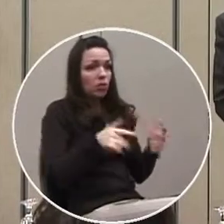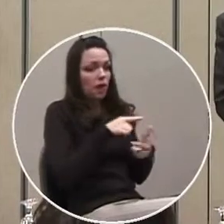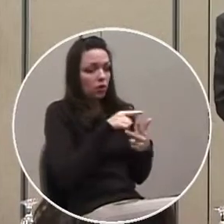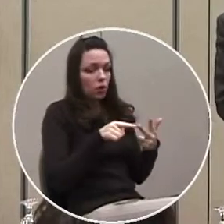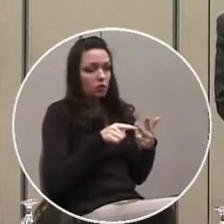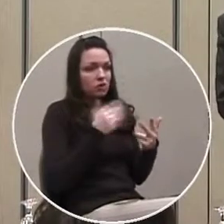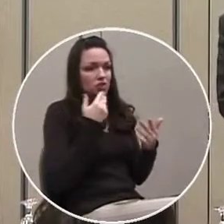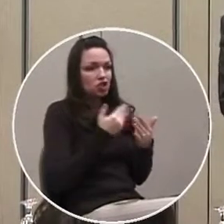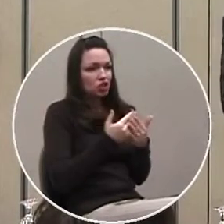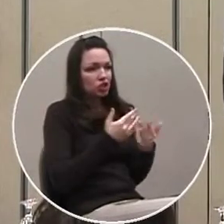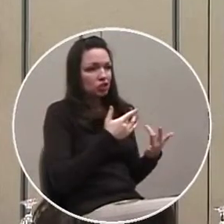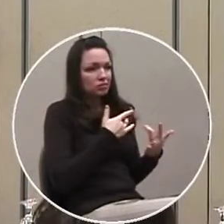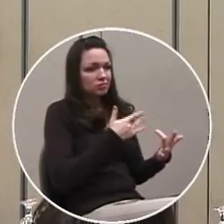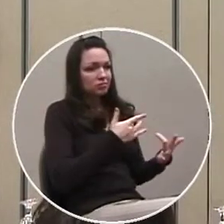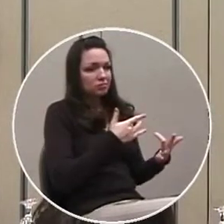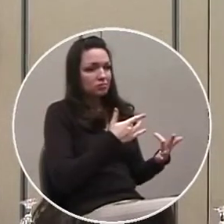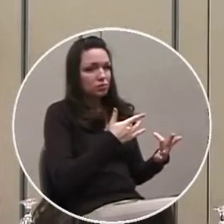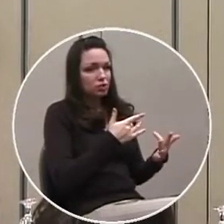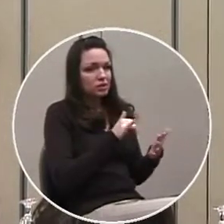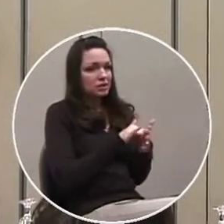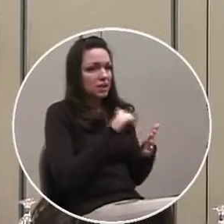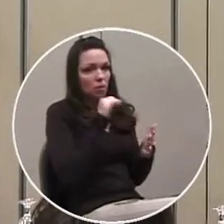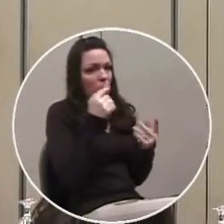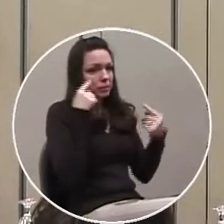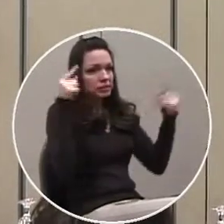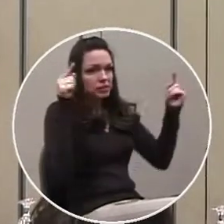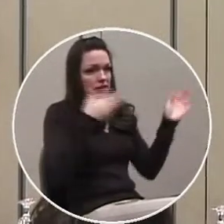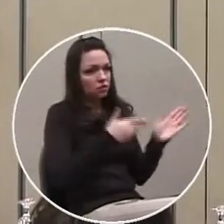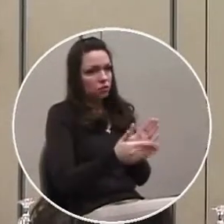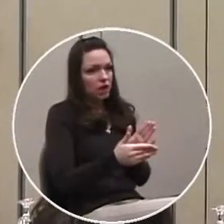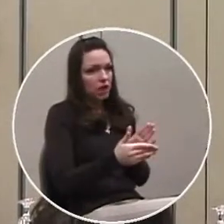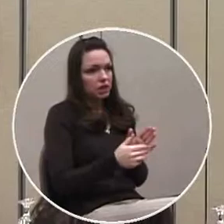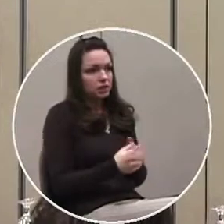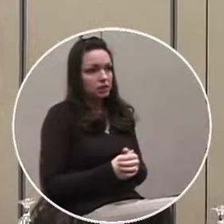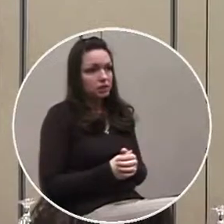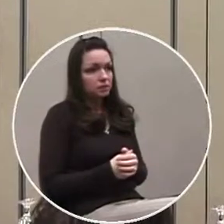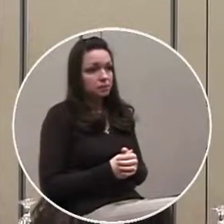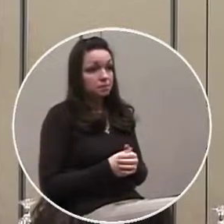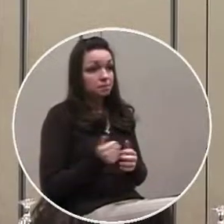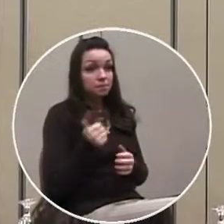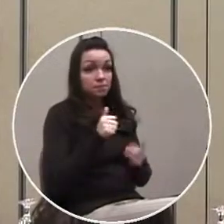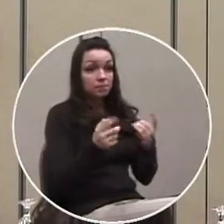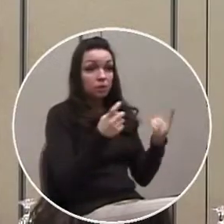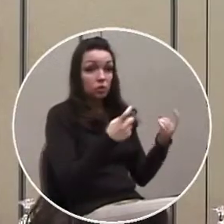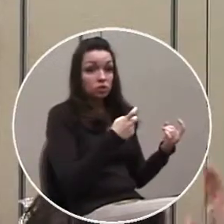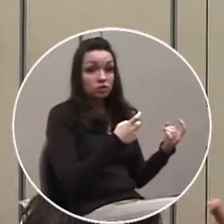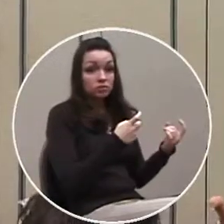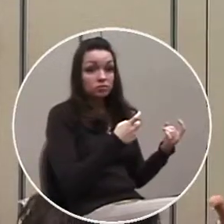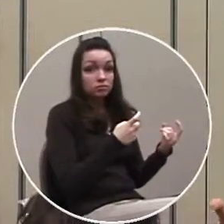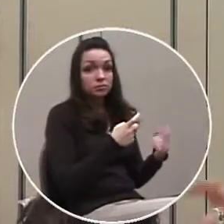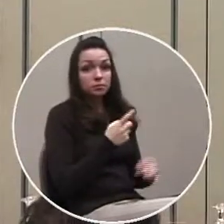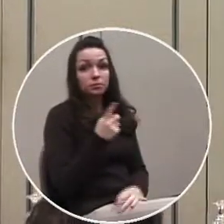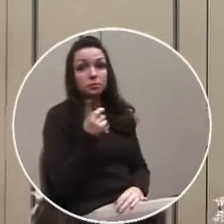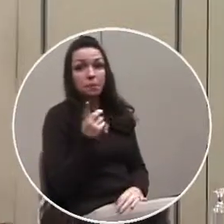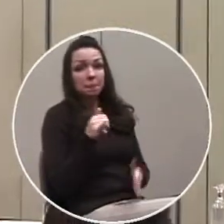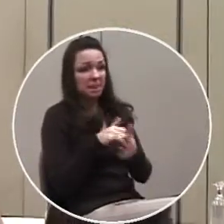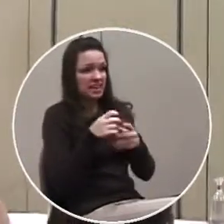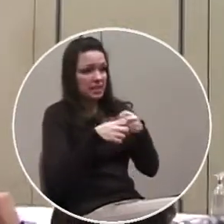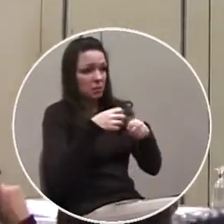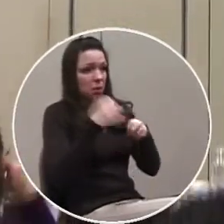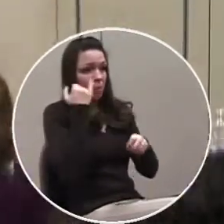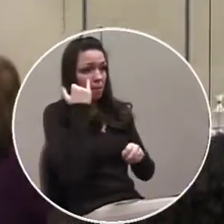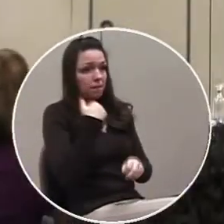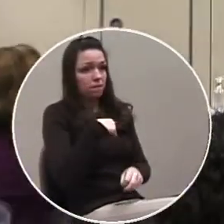play or won't be successful. Okay? Questions or thoughts about that? Is it a problem if